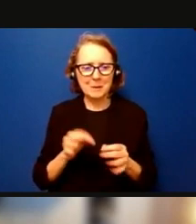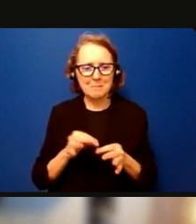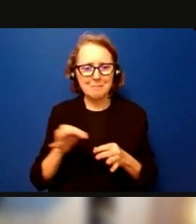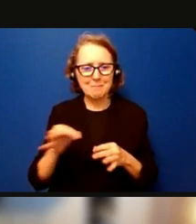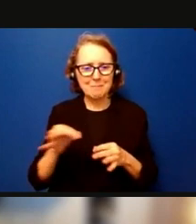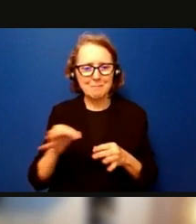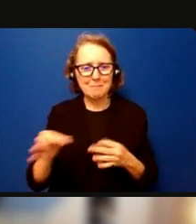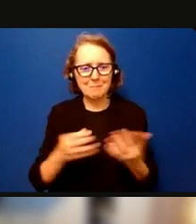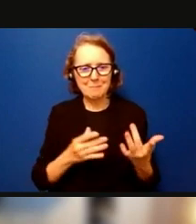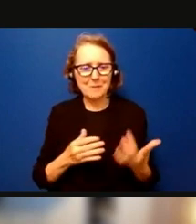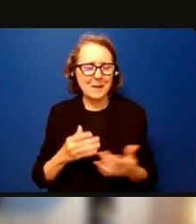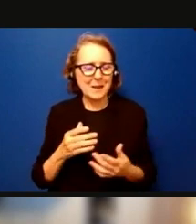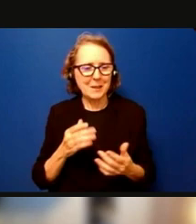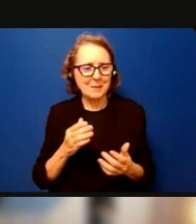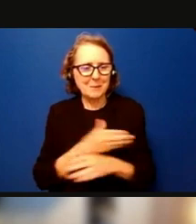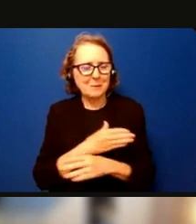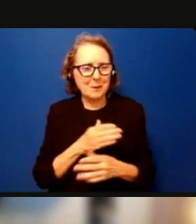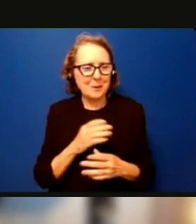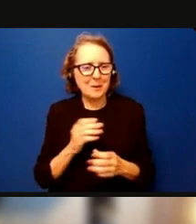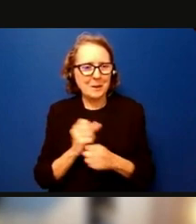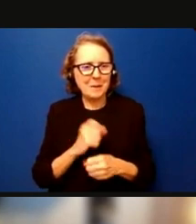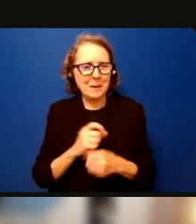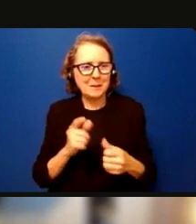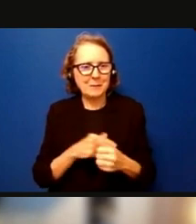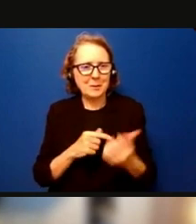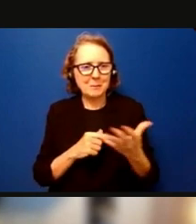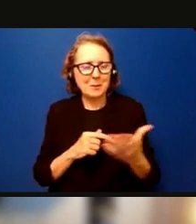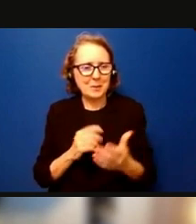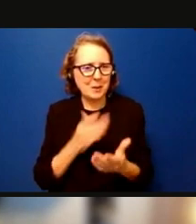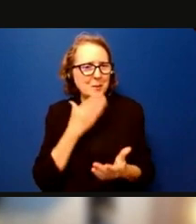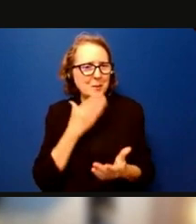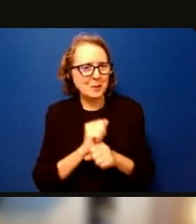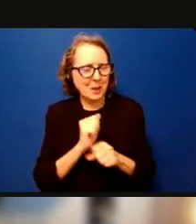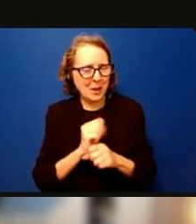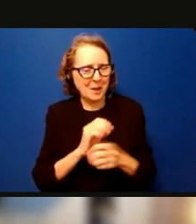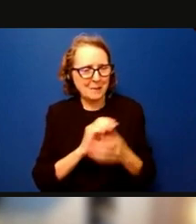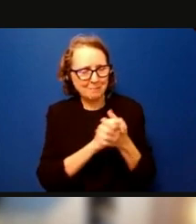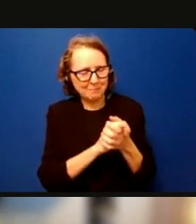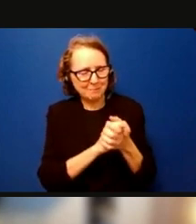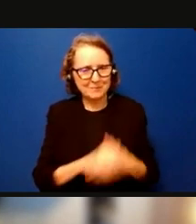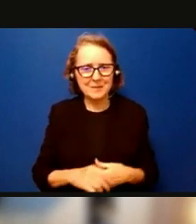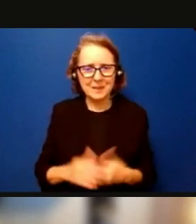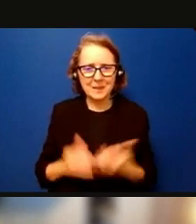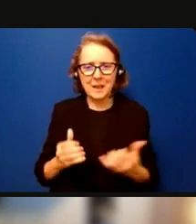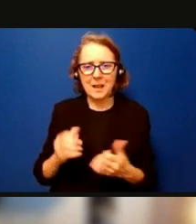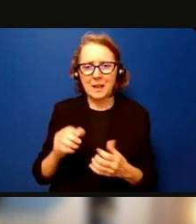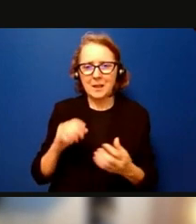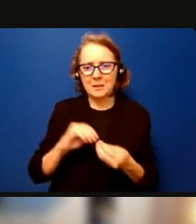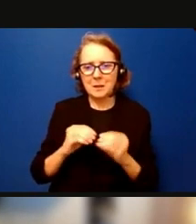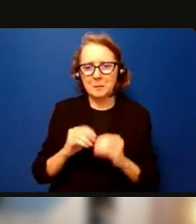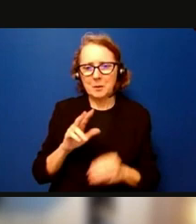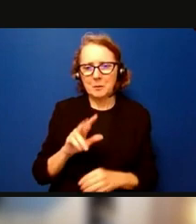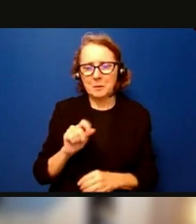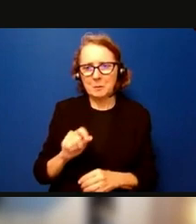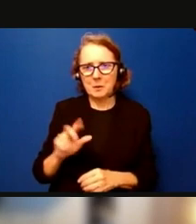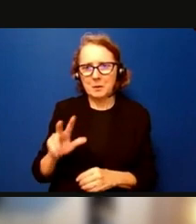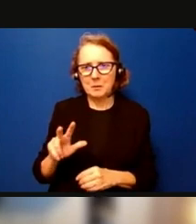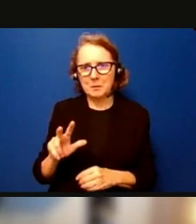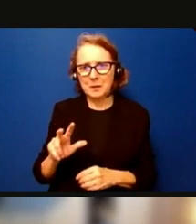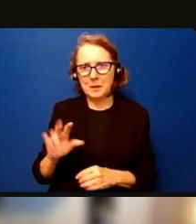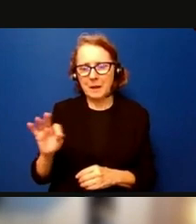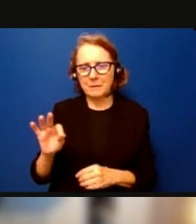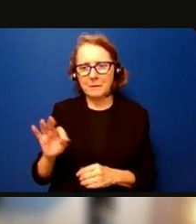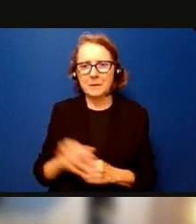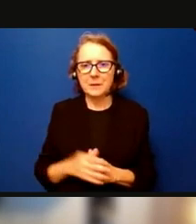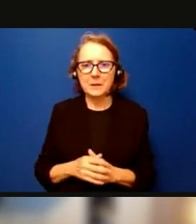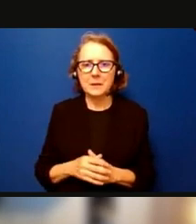chute. And now we'll go back to item 3.3F and Councilor Phillips. Thank you, Mayor Pro Tem.